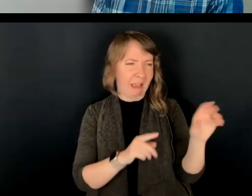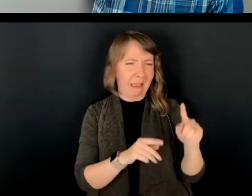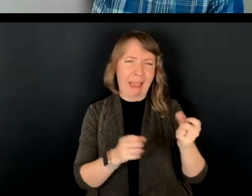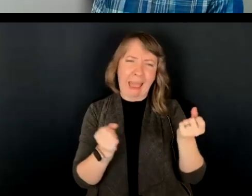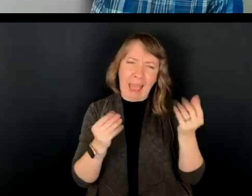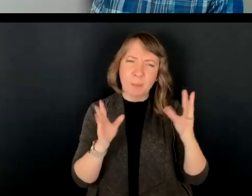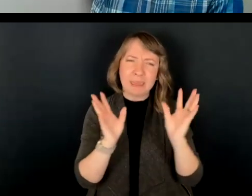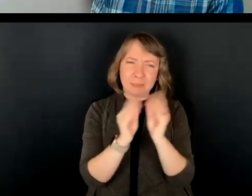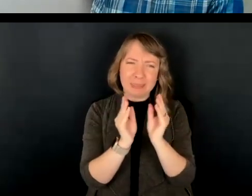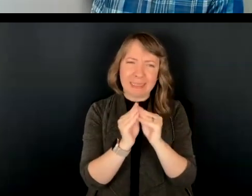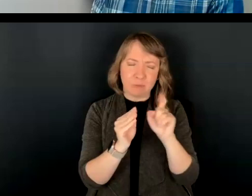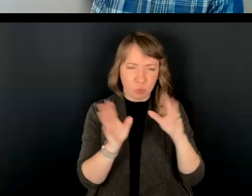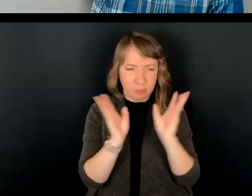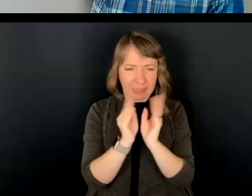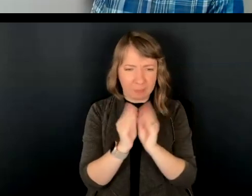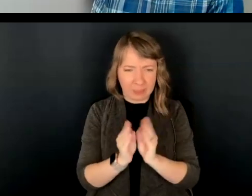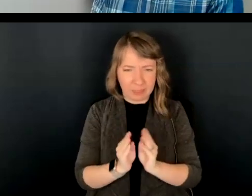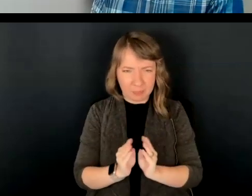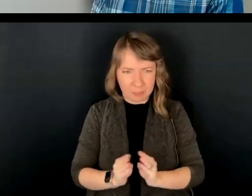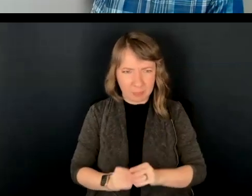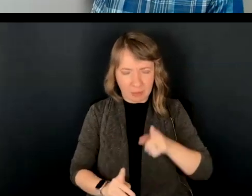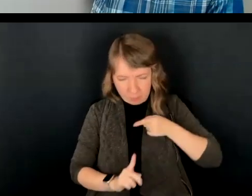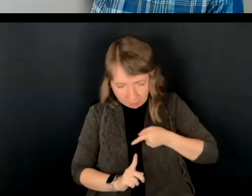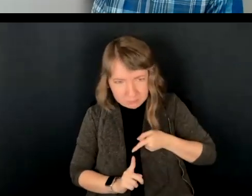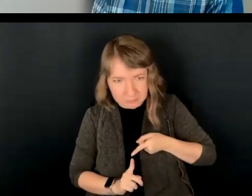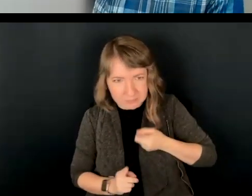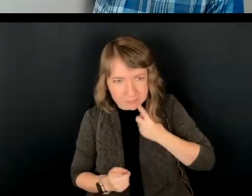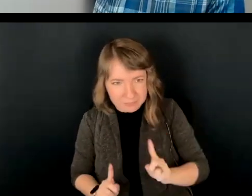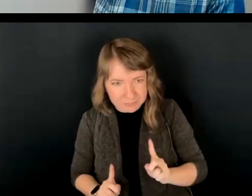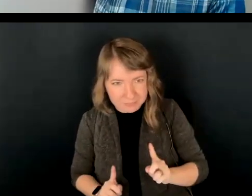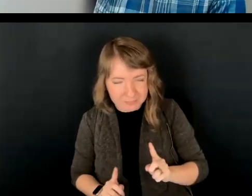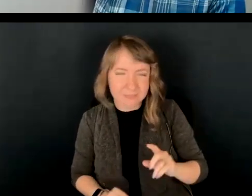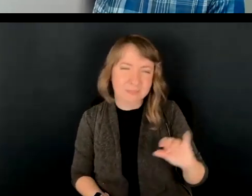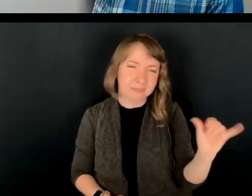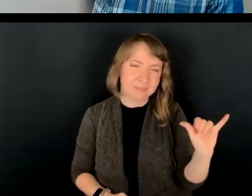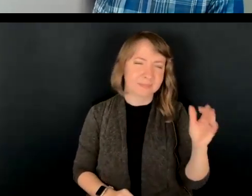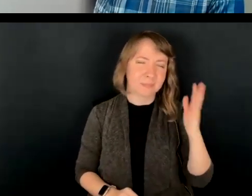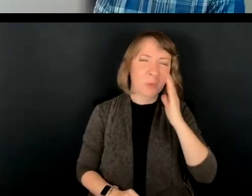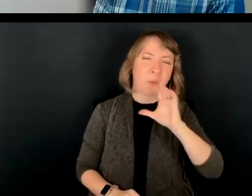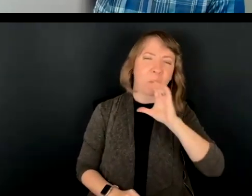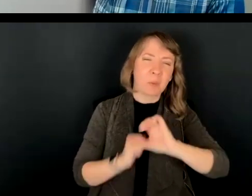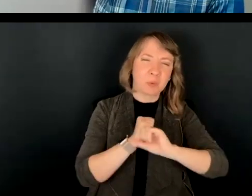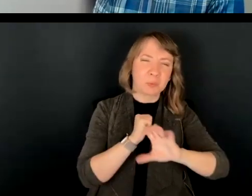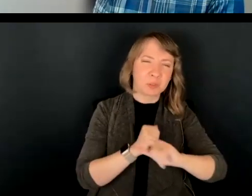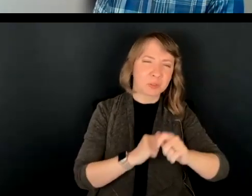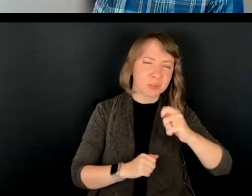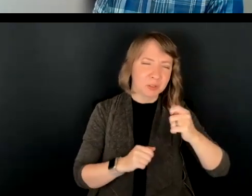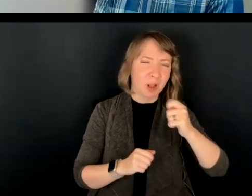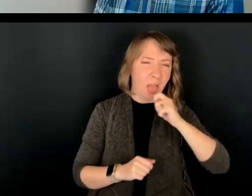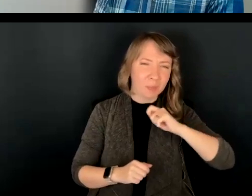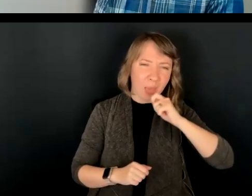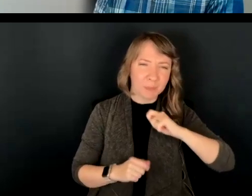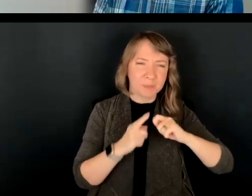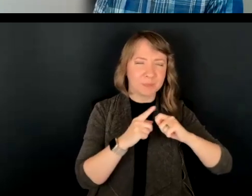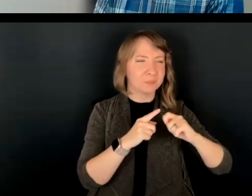of a lollipop? And so how many meetings does it take to get an agreement completed? And I don't know. It's always different, but